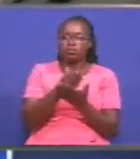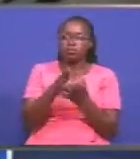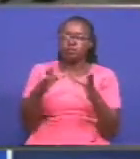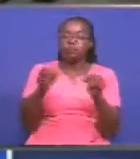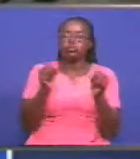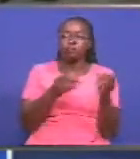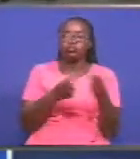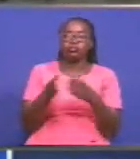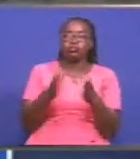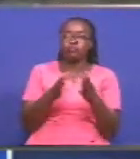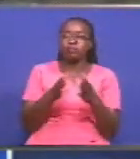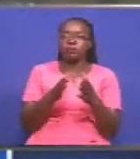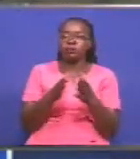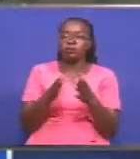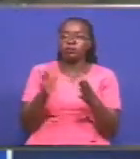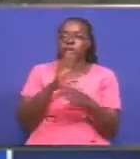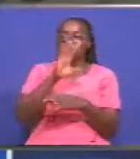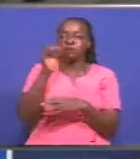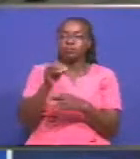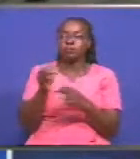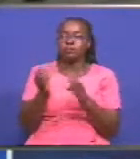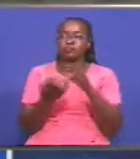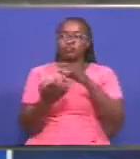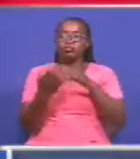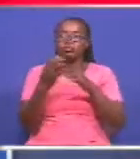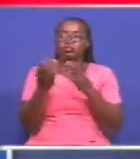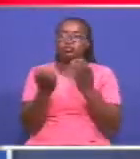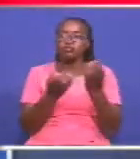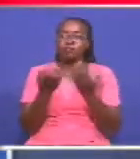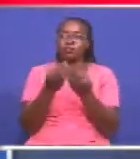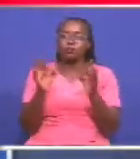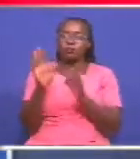opportunities in the Africa continental trade-free area.